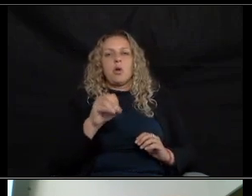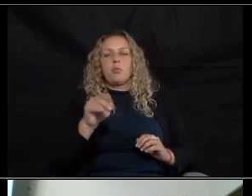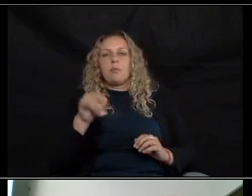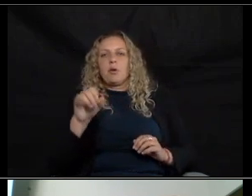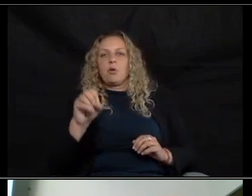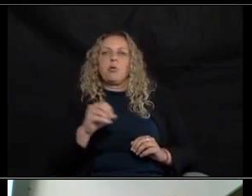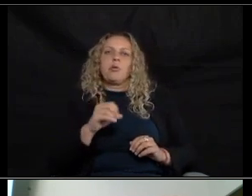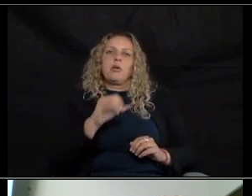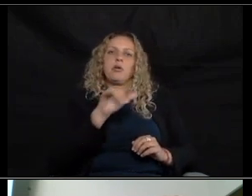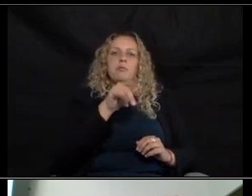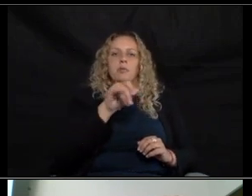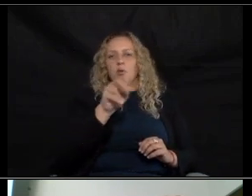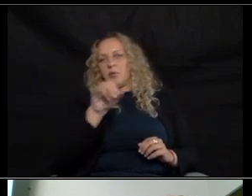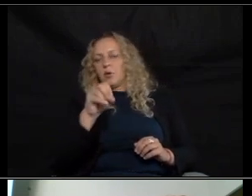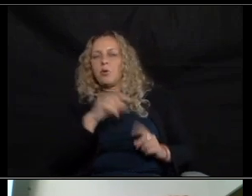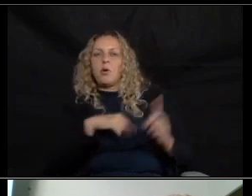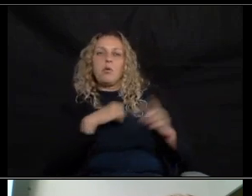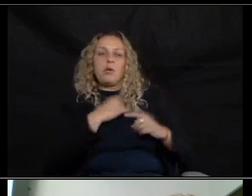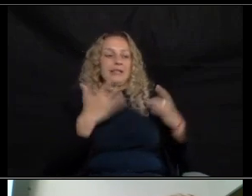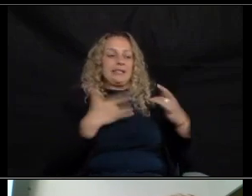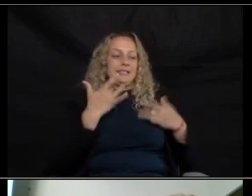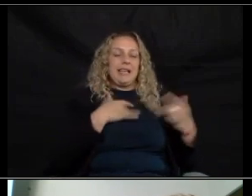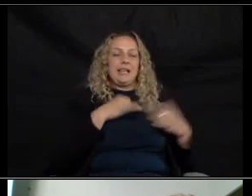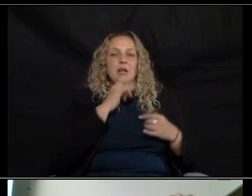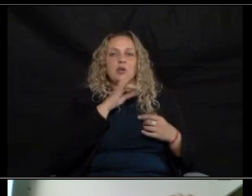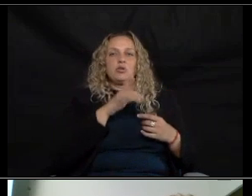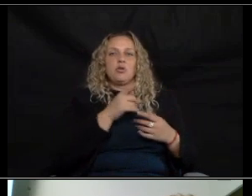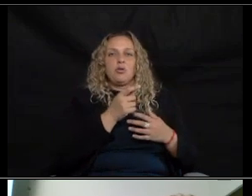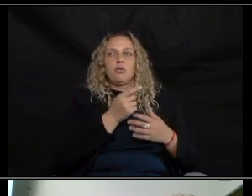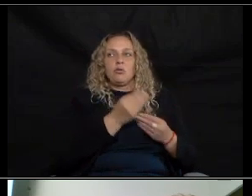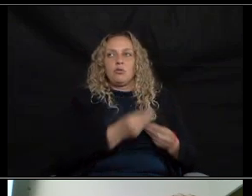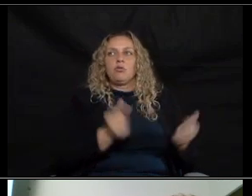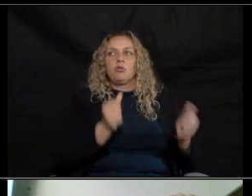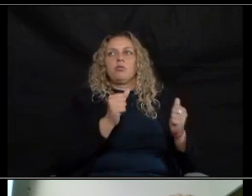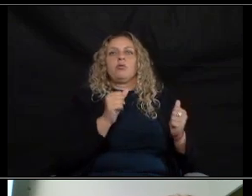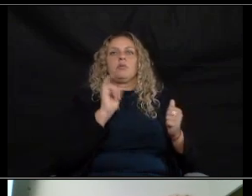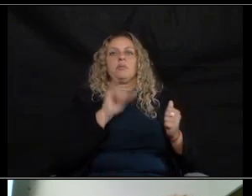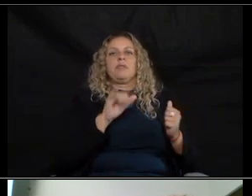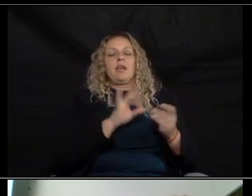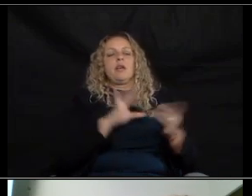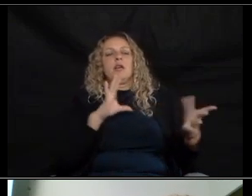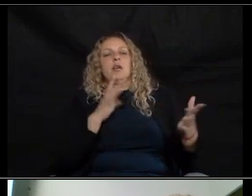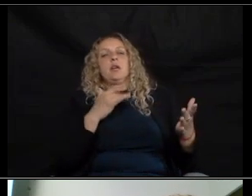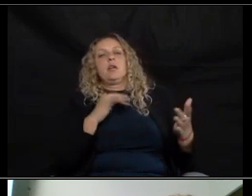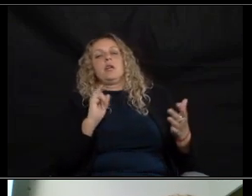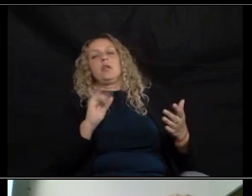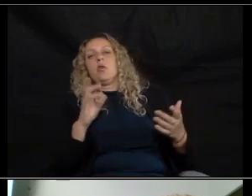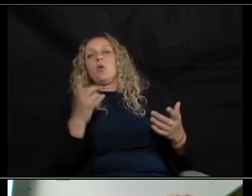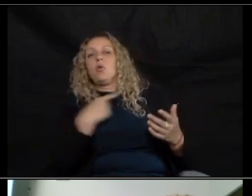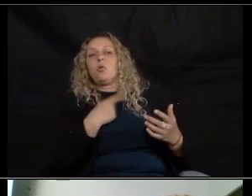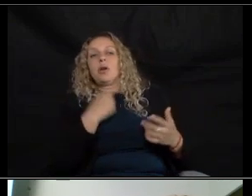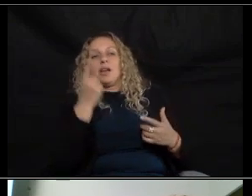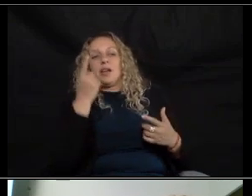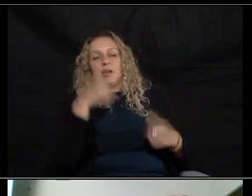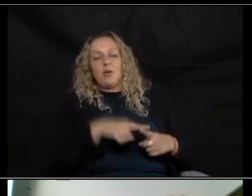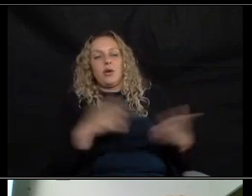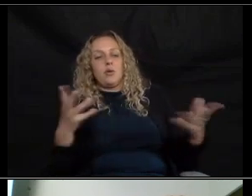very excited. And so in order to remove slum and blight, this county and city agreed that, hey, we need to